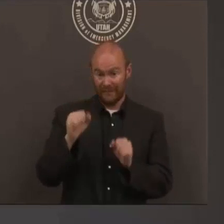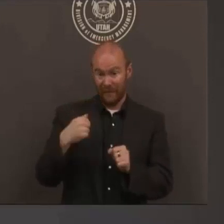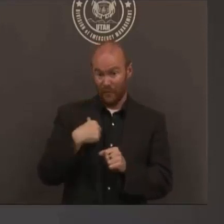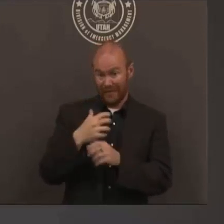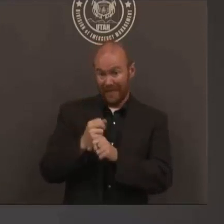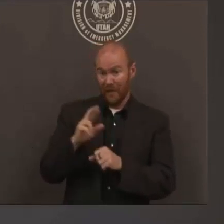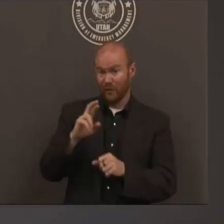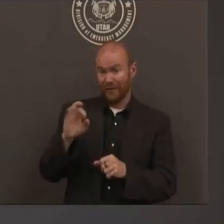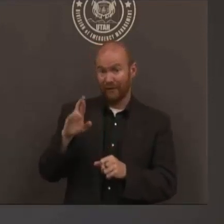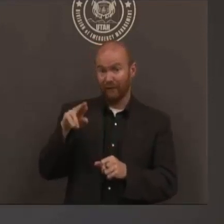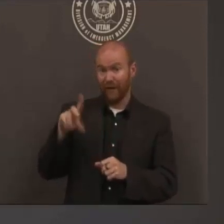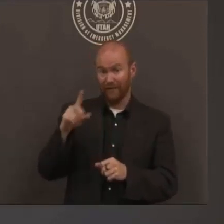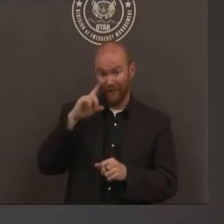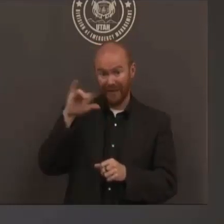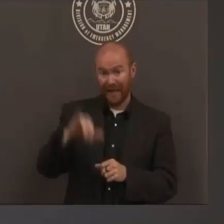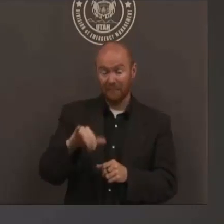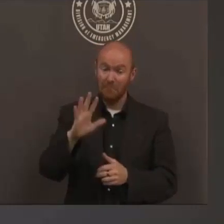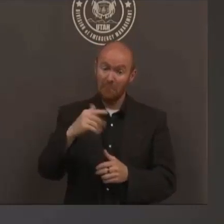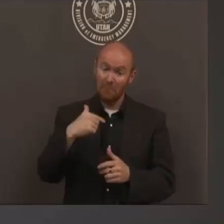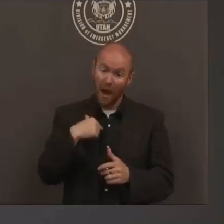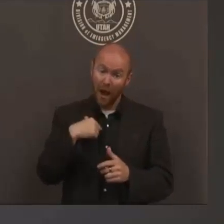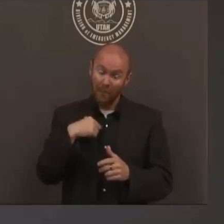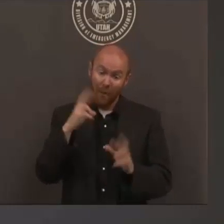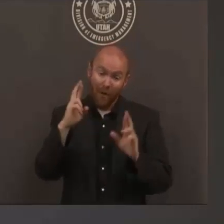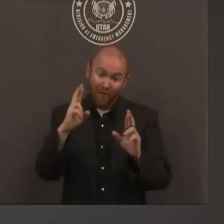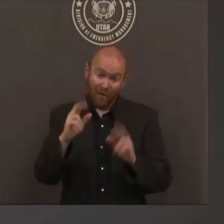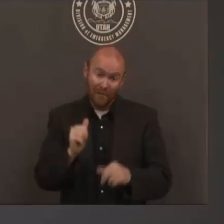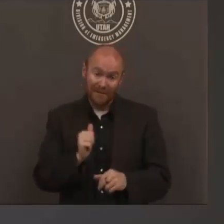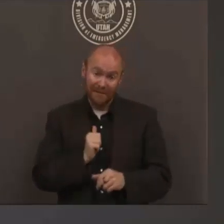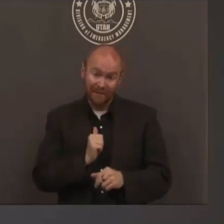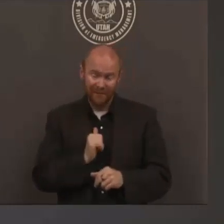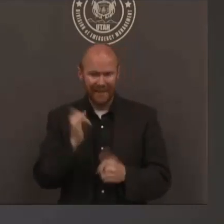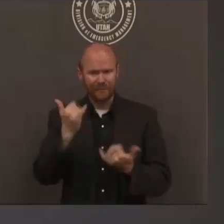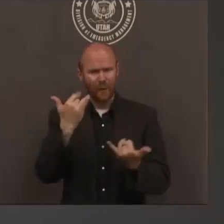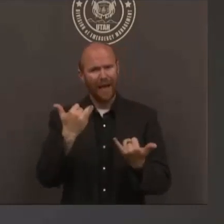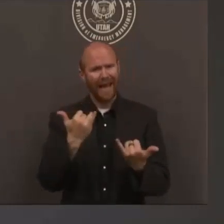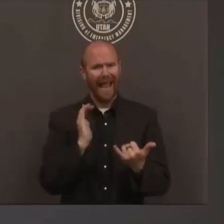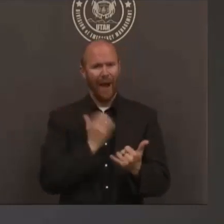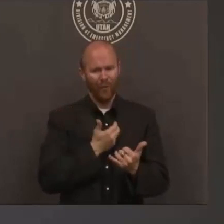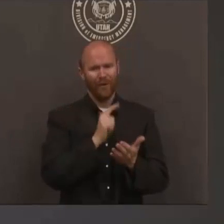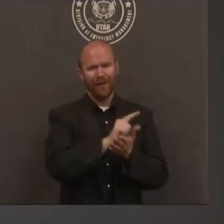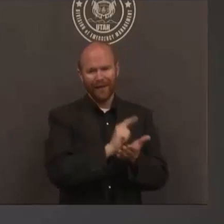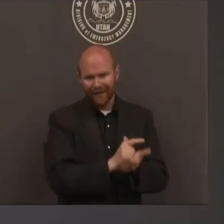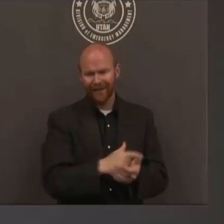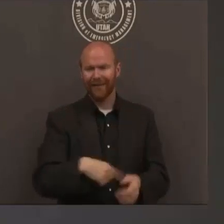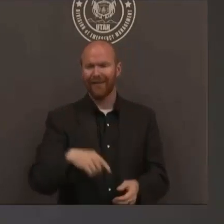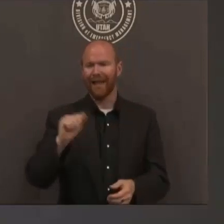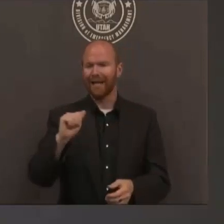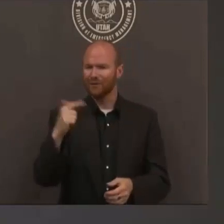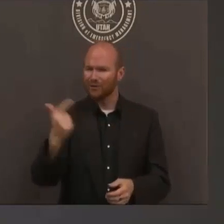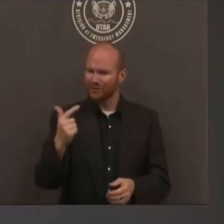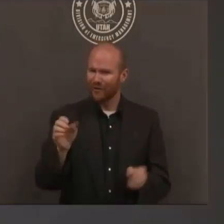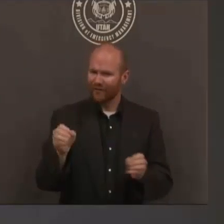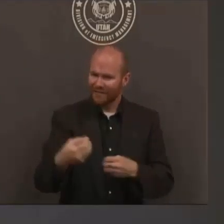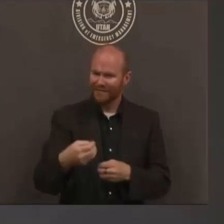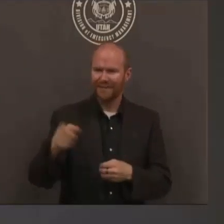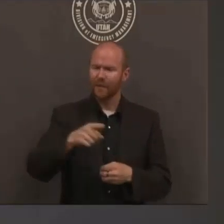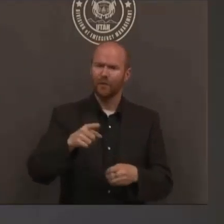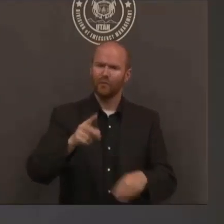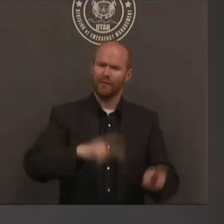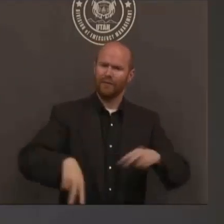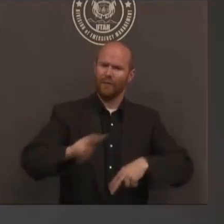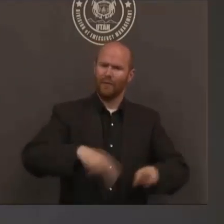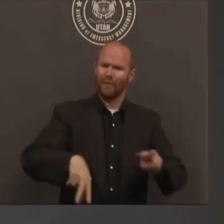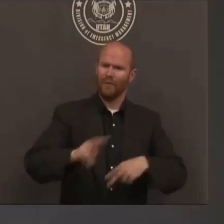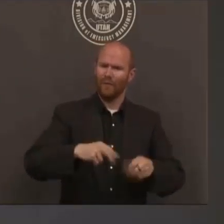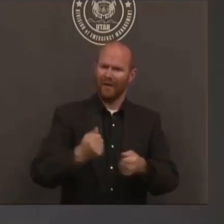refund on that? I'm hopeful. That's why it's under review, to see in fact what can be done. It'd be nice if they